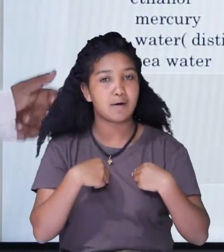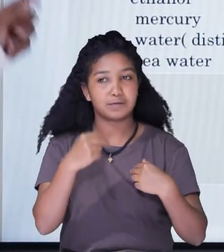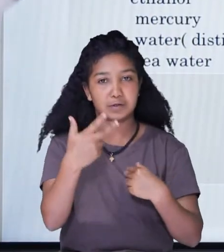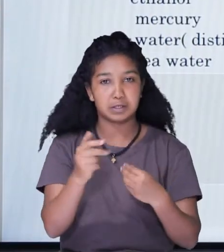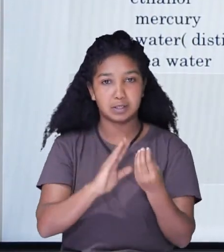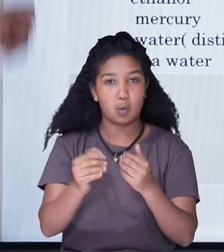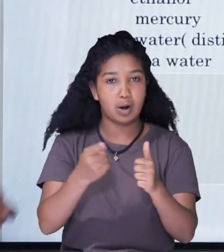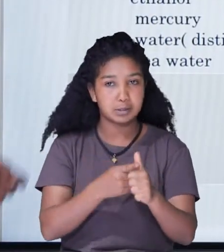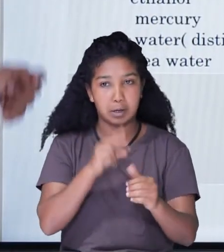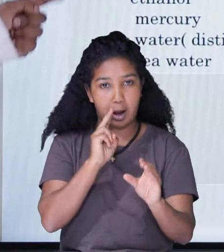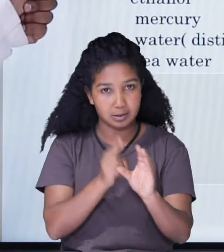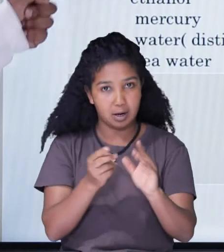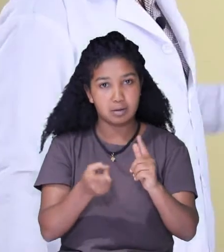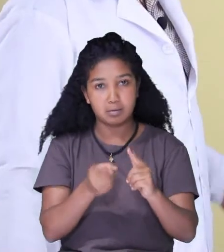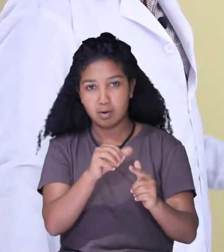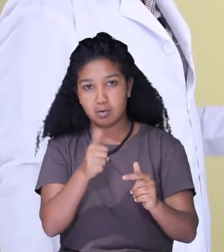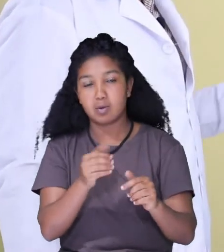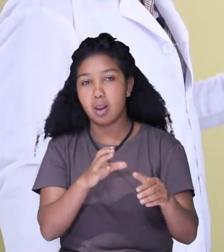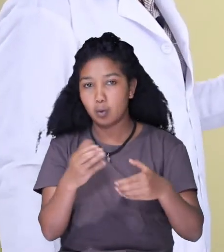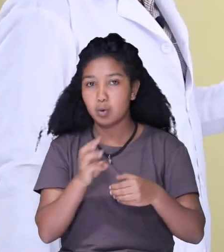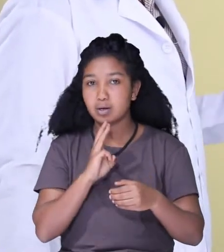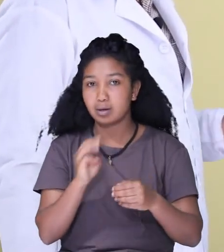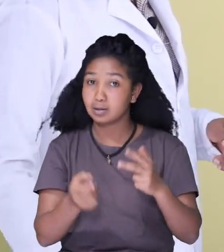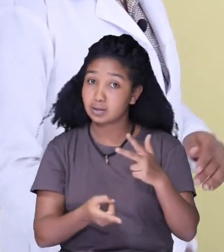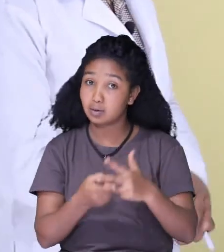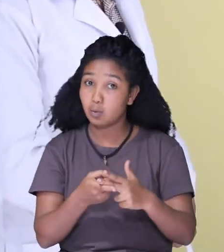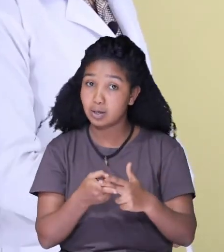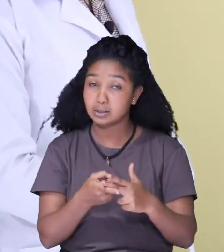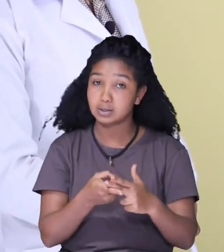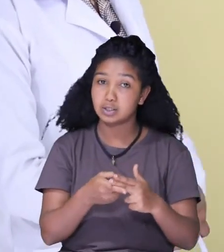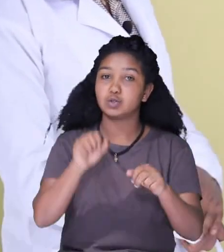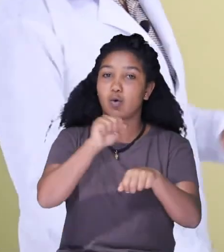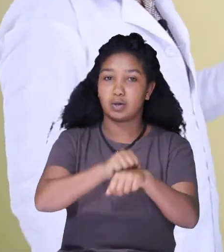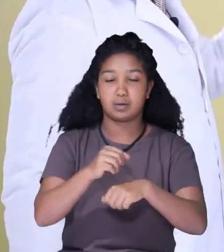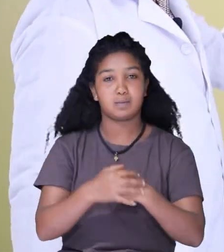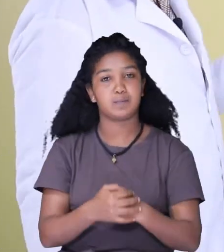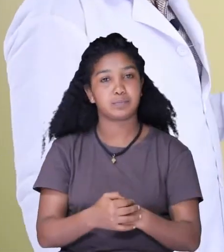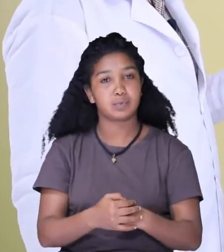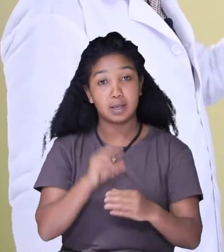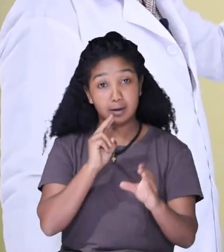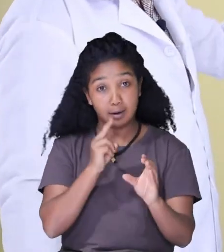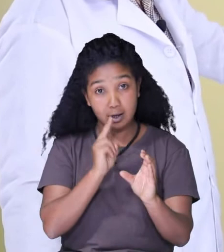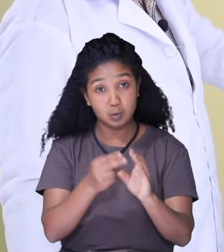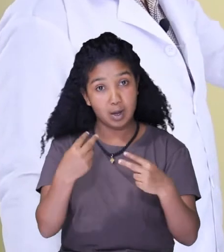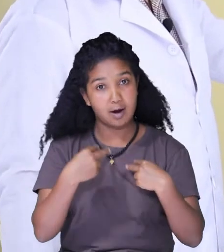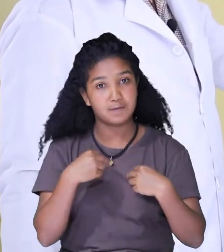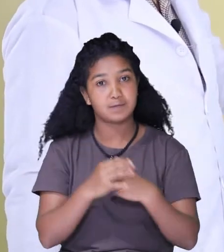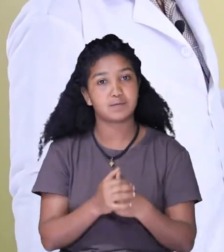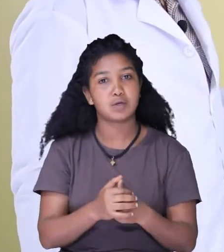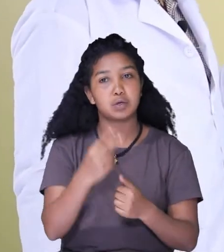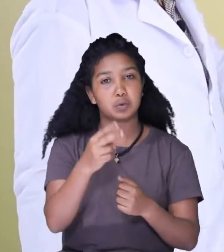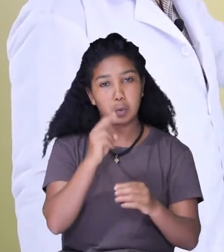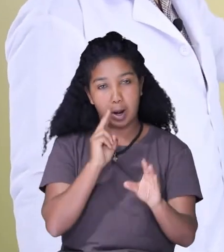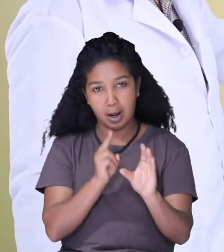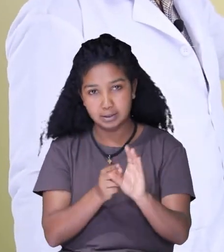three states. One is gas, and the other one is liquid, and the other one is solid. In gas, we have